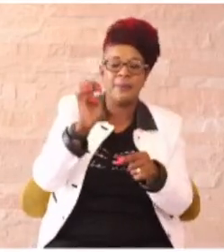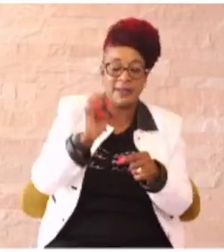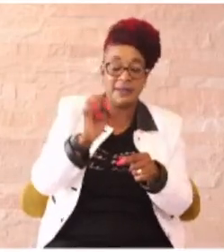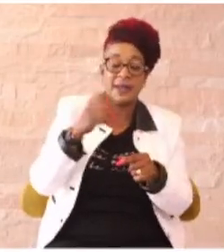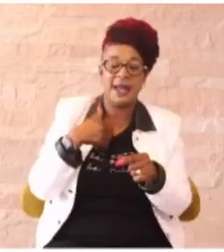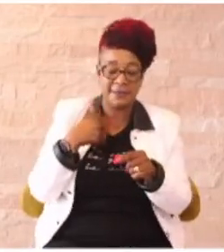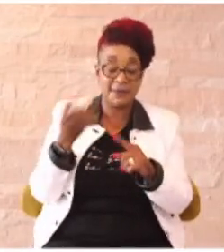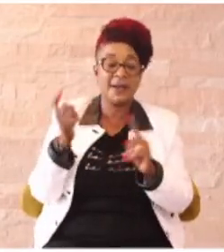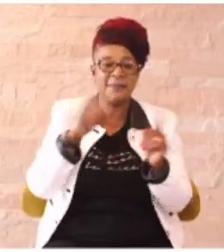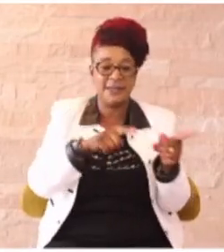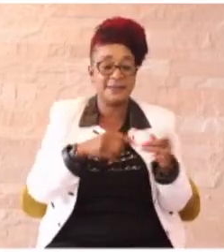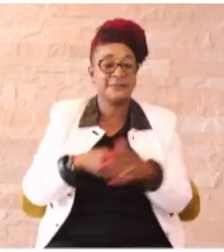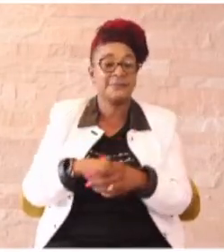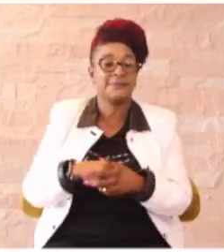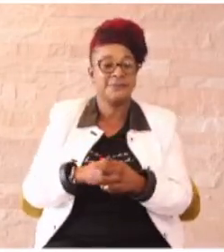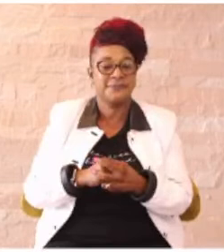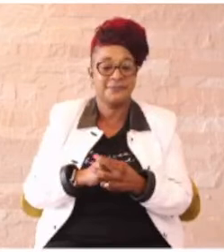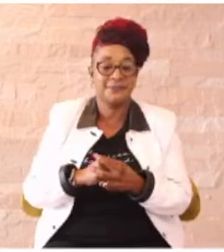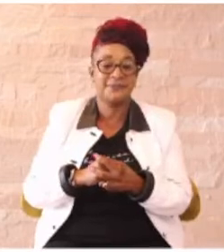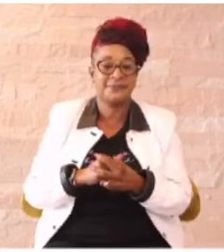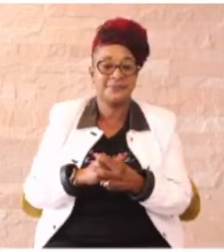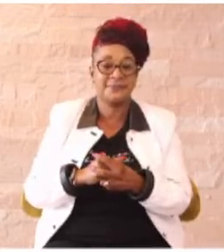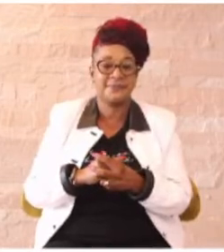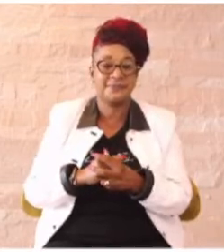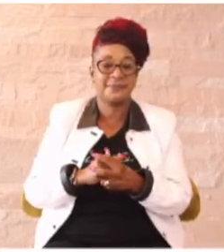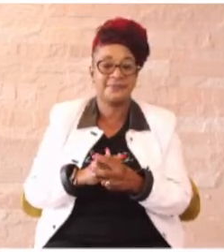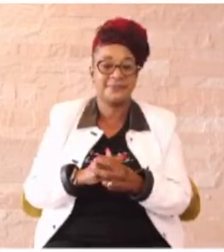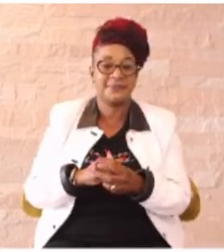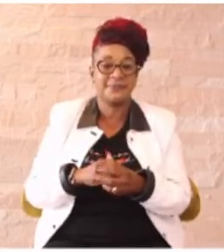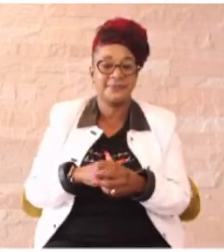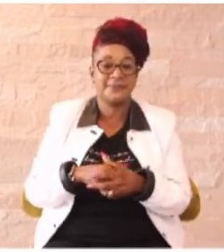coming. Yes.